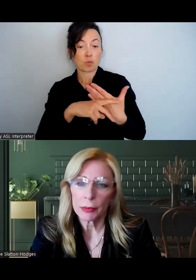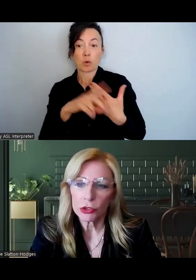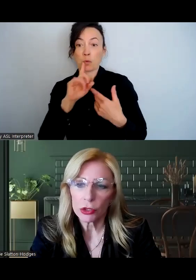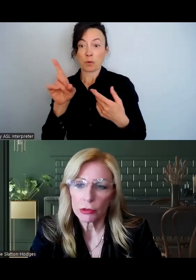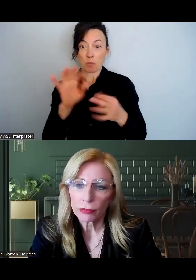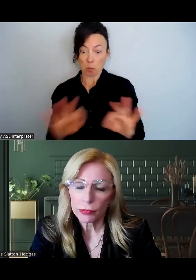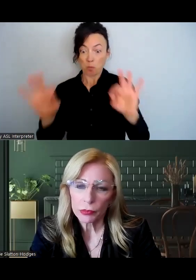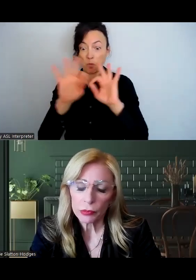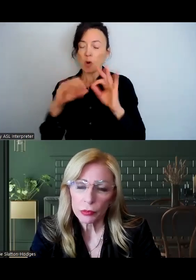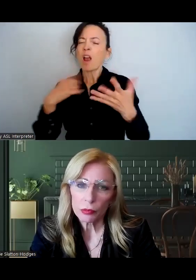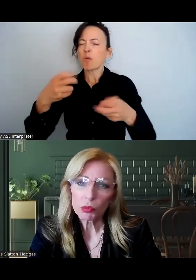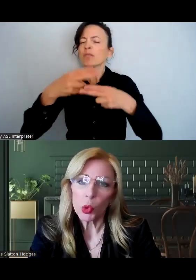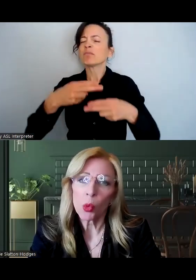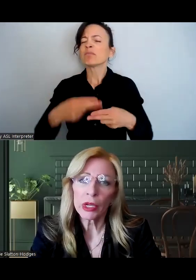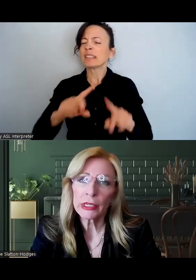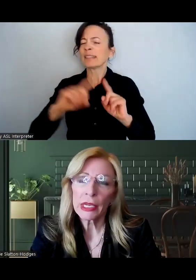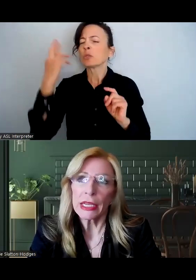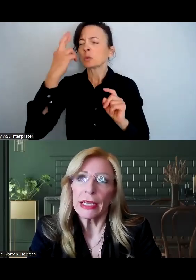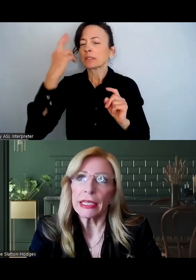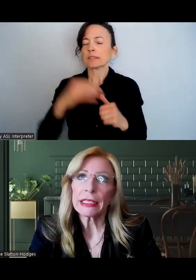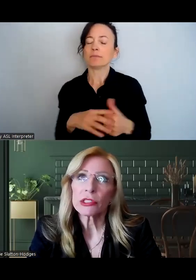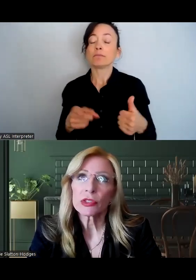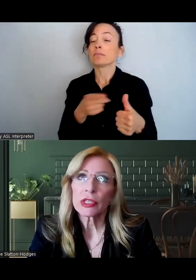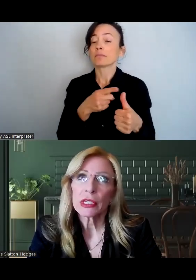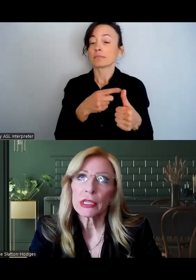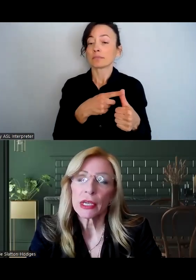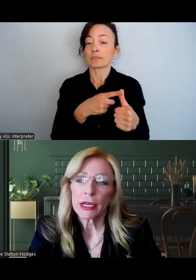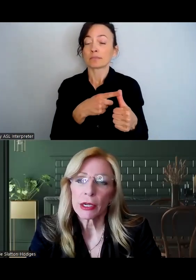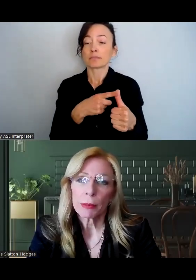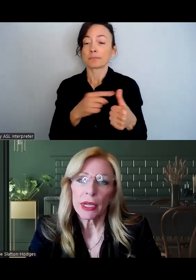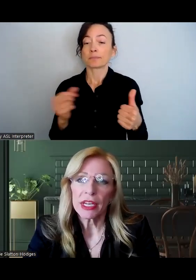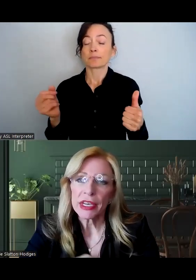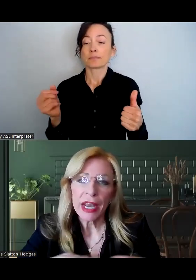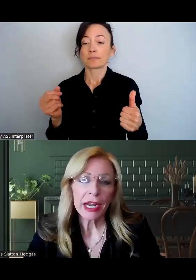I want to mention. One is the